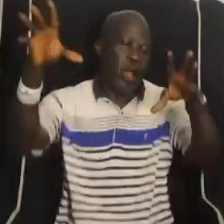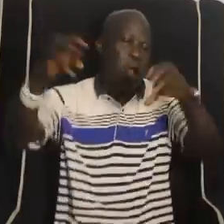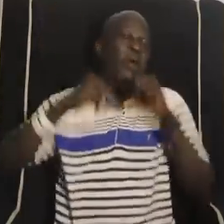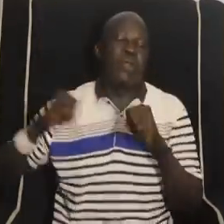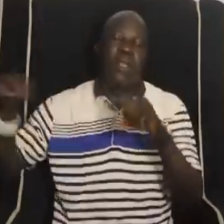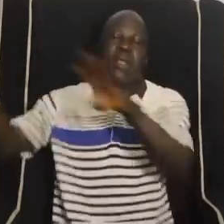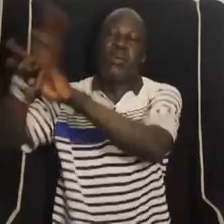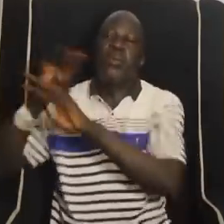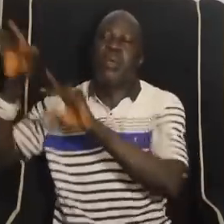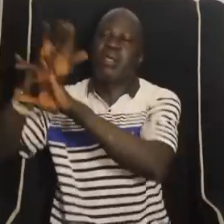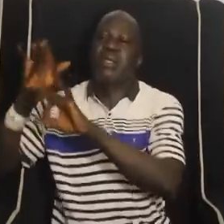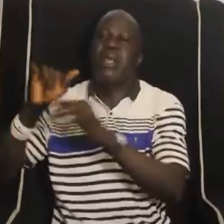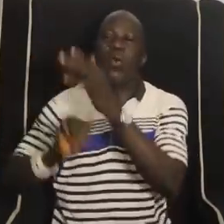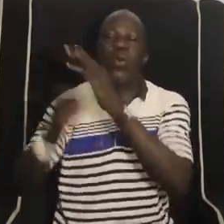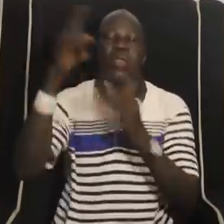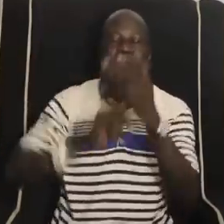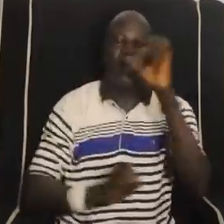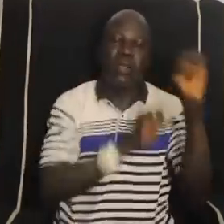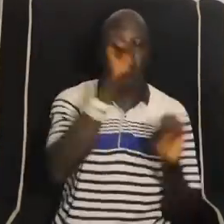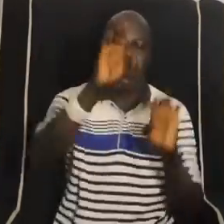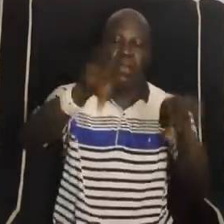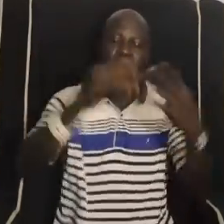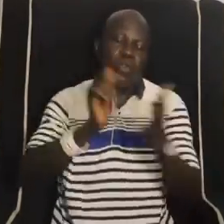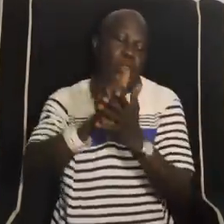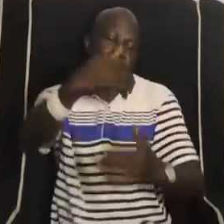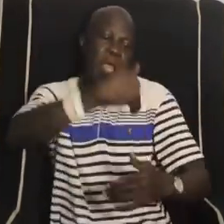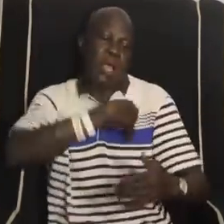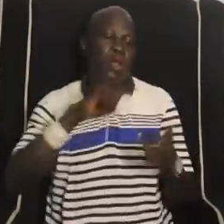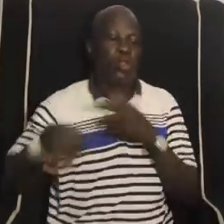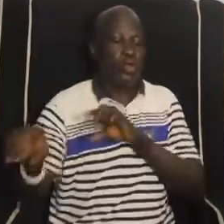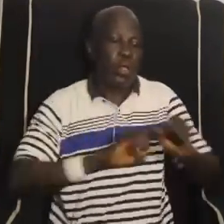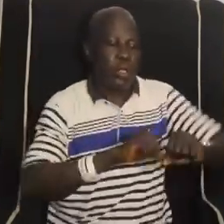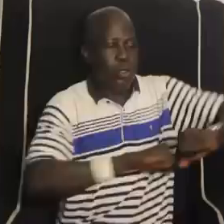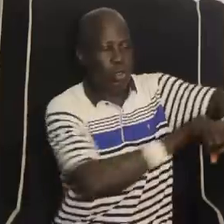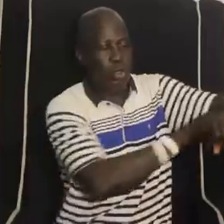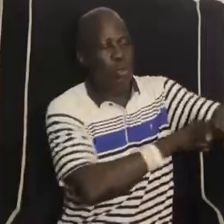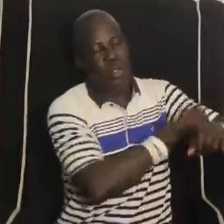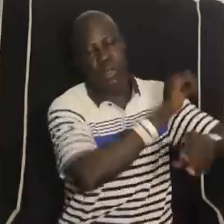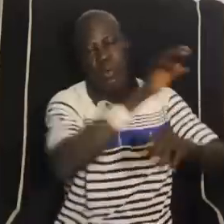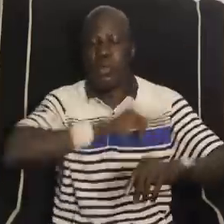got to lay to your heart, to do anything, to support this ministry, write this account number,